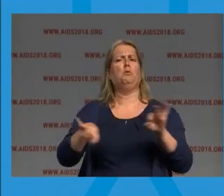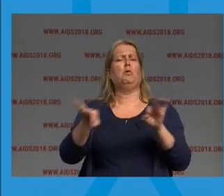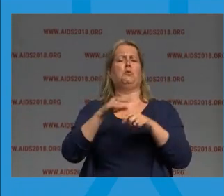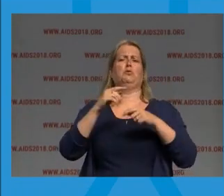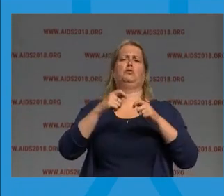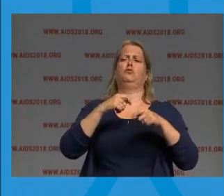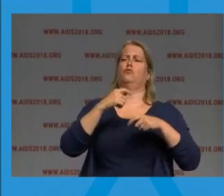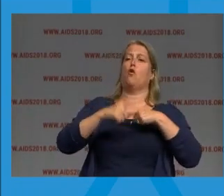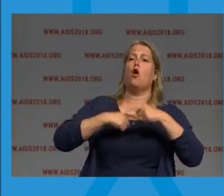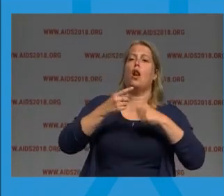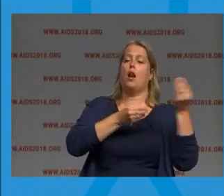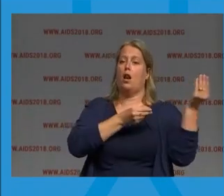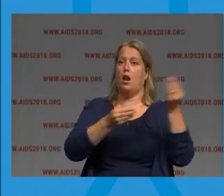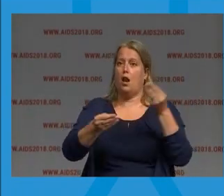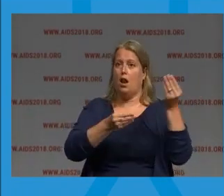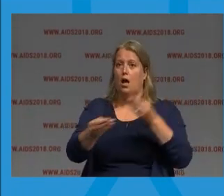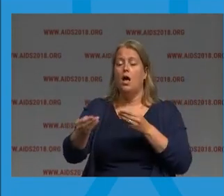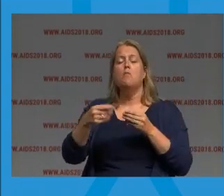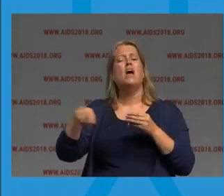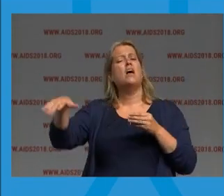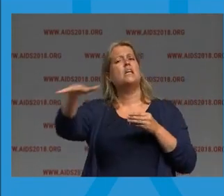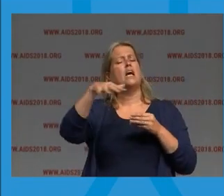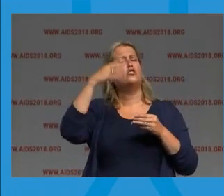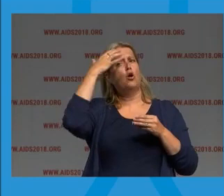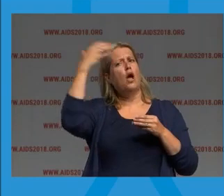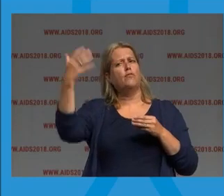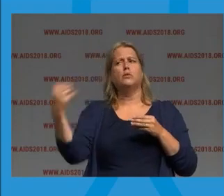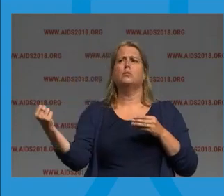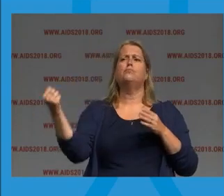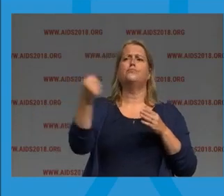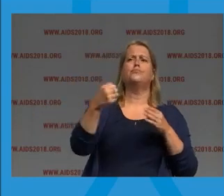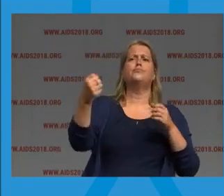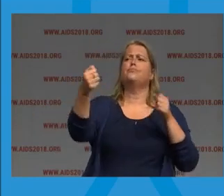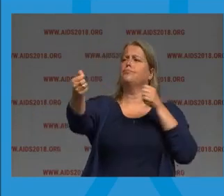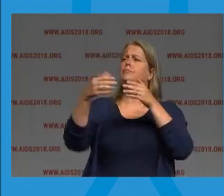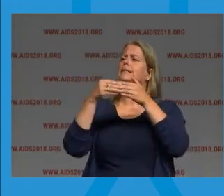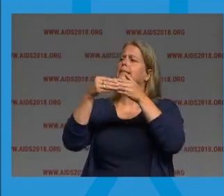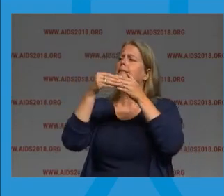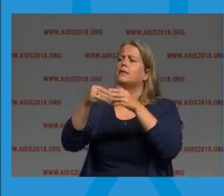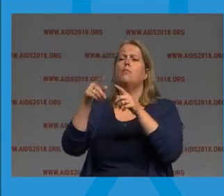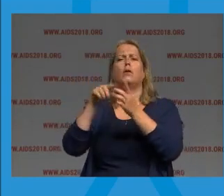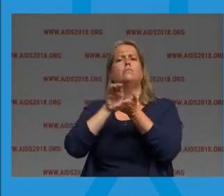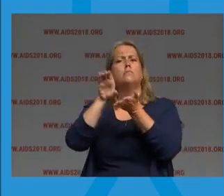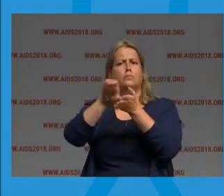national governments who are showing leadership in addressing their HIV epidemics.